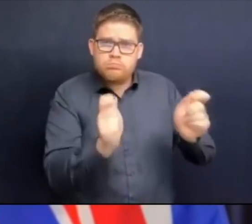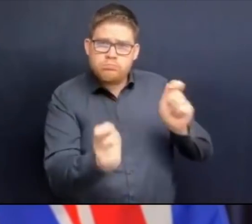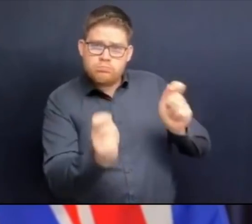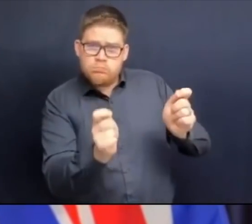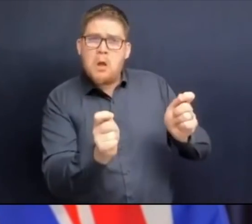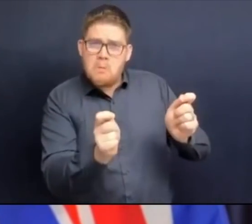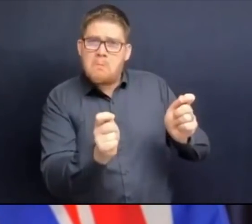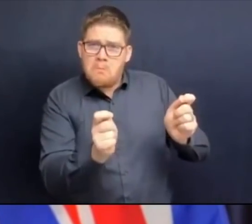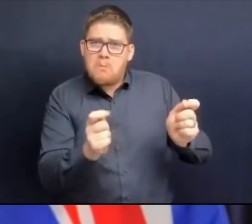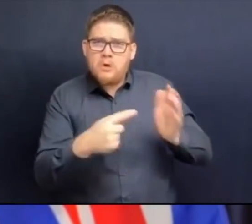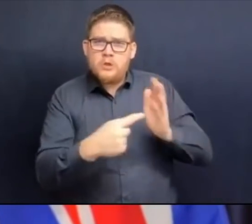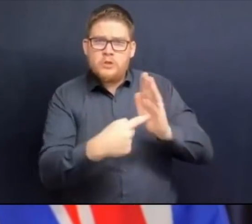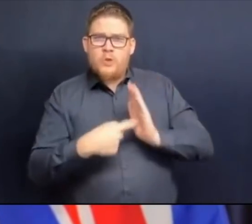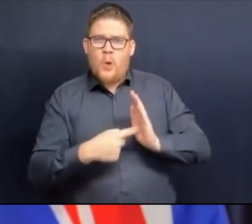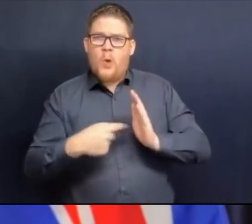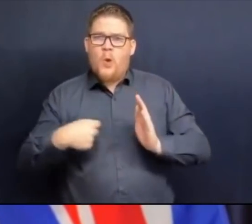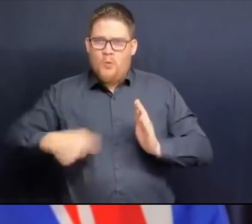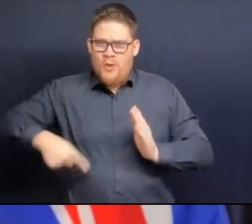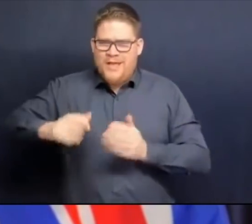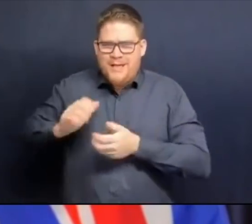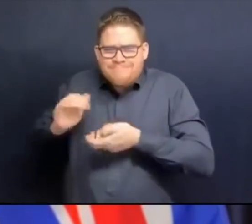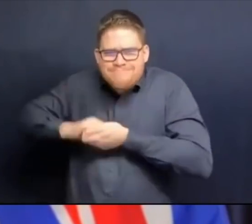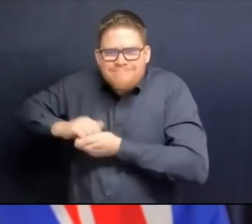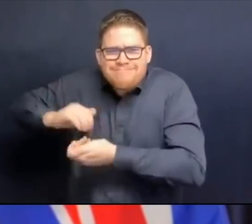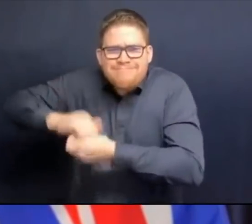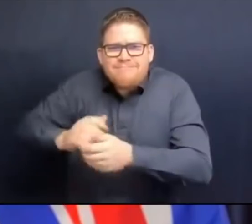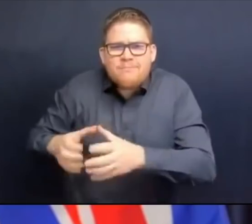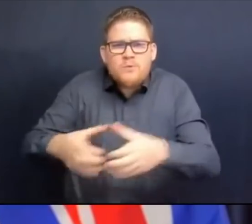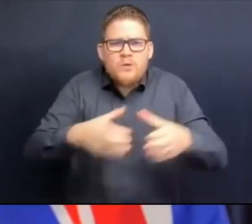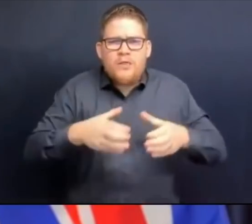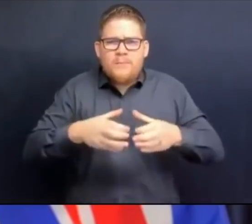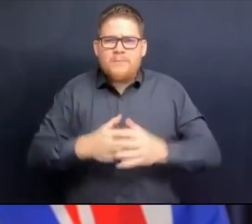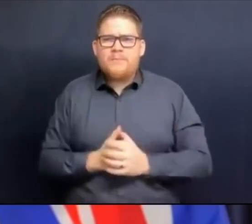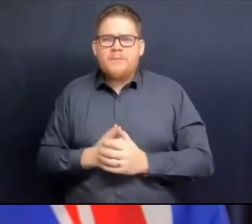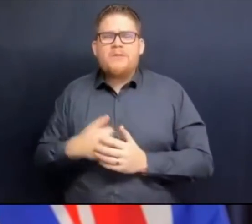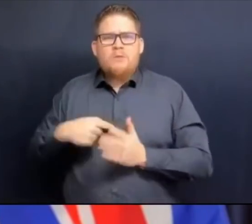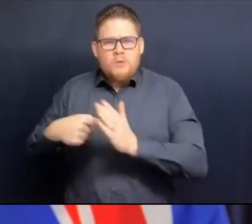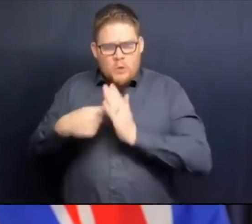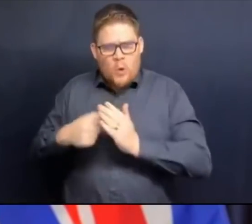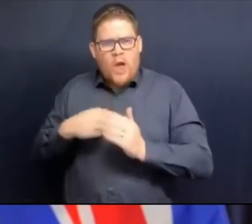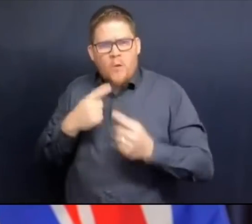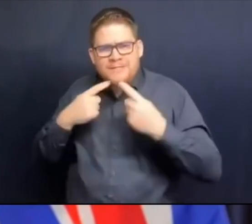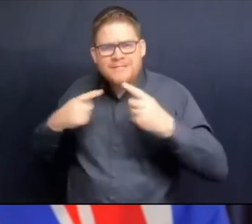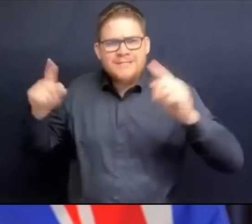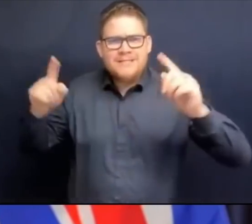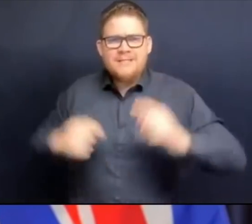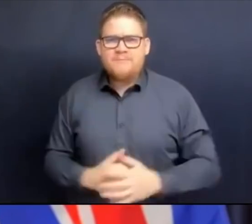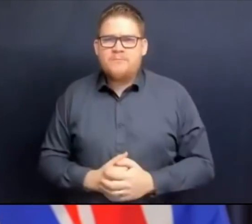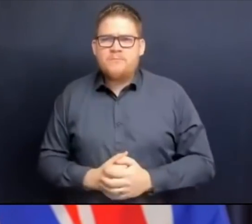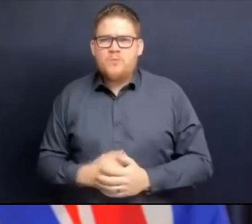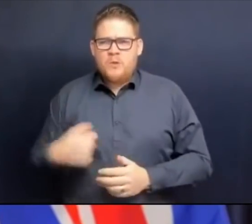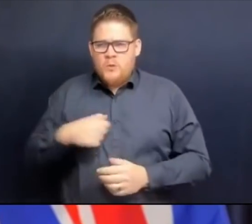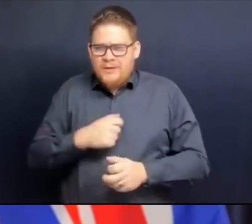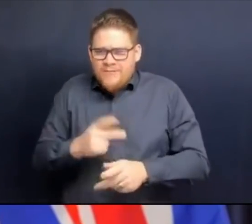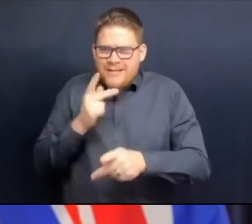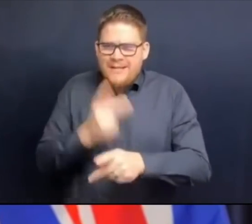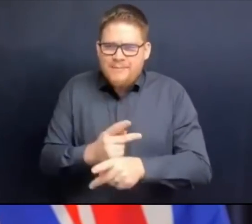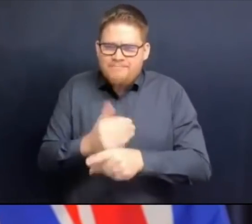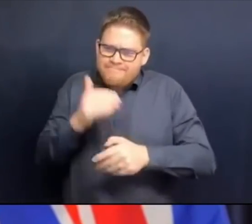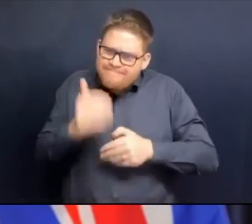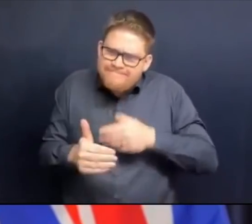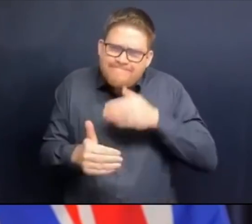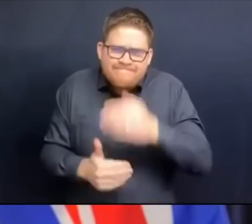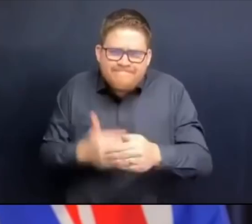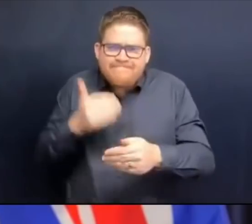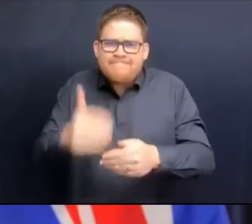and whether we like those changes or we don't like those changes, the successes we have are our successes, and we need to continue to build on that